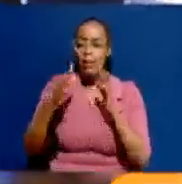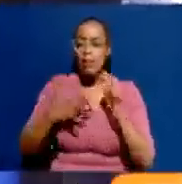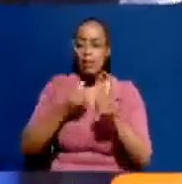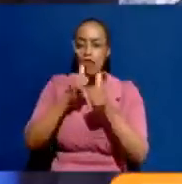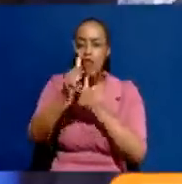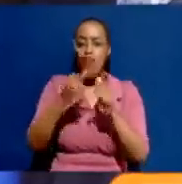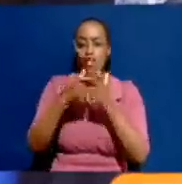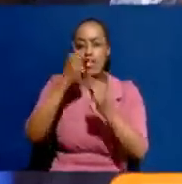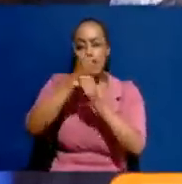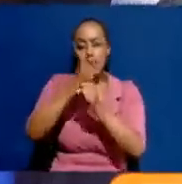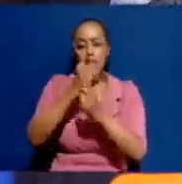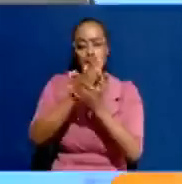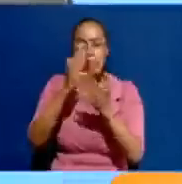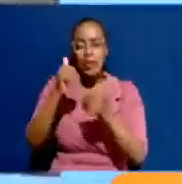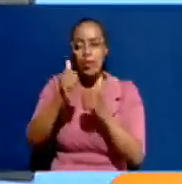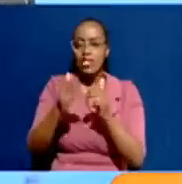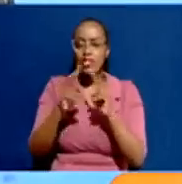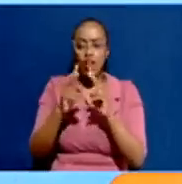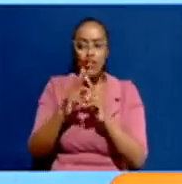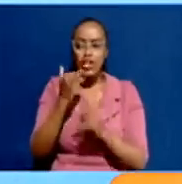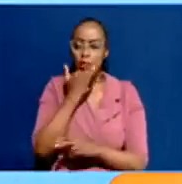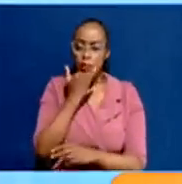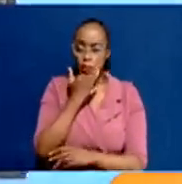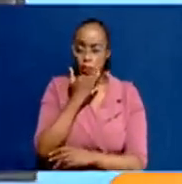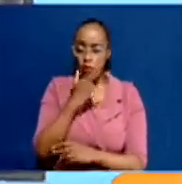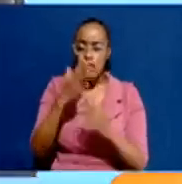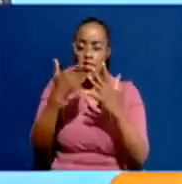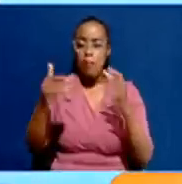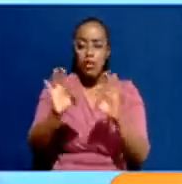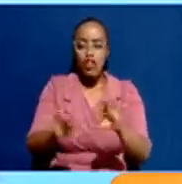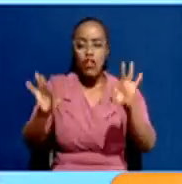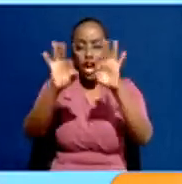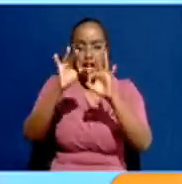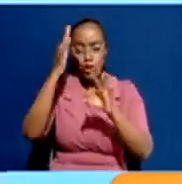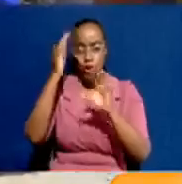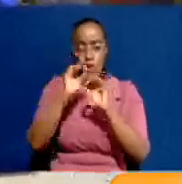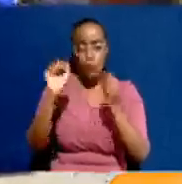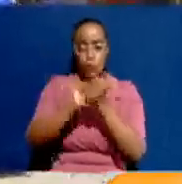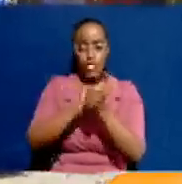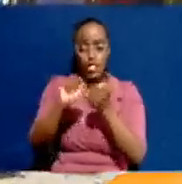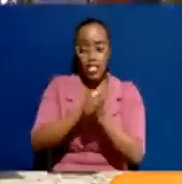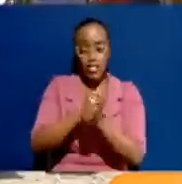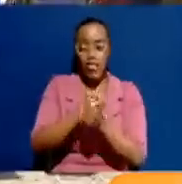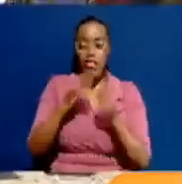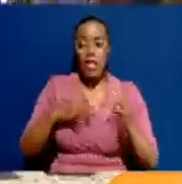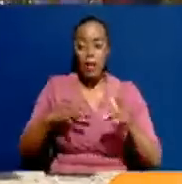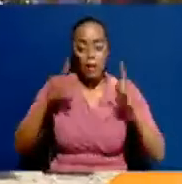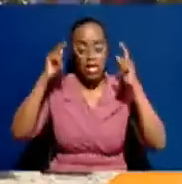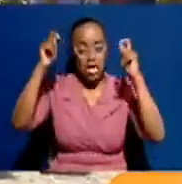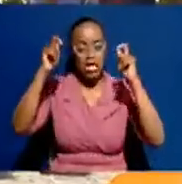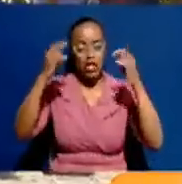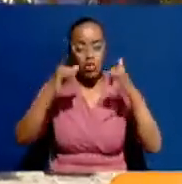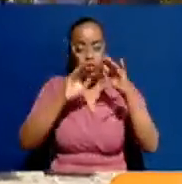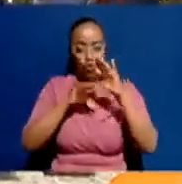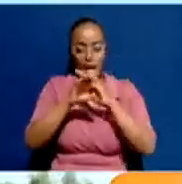alafu anafanya kitendo hicho chenye sio kizuri. Property of a known value was also destroyed as rioters tried to access